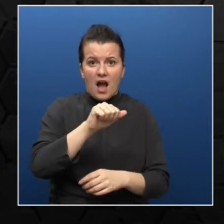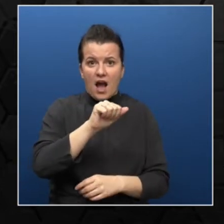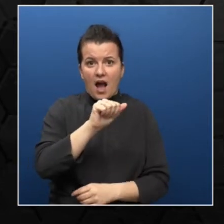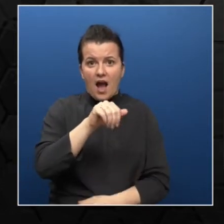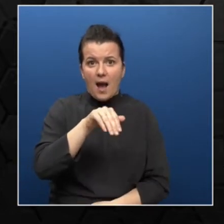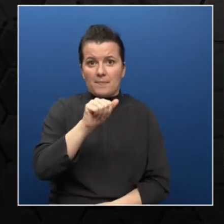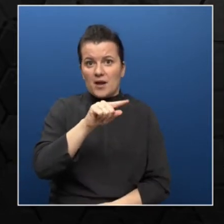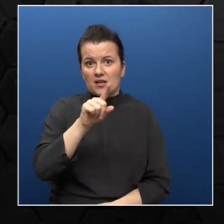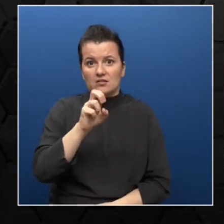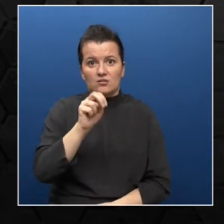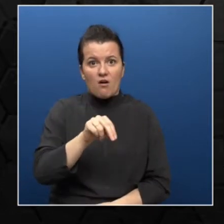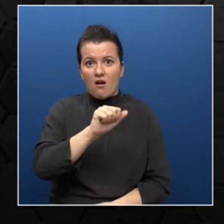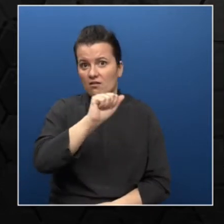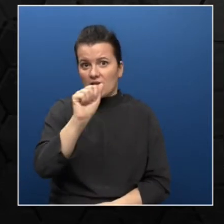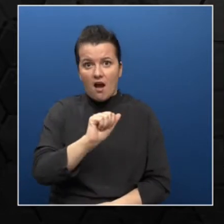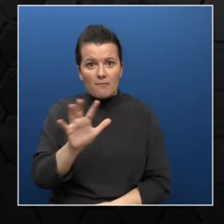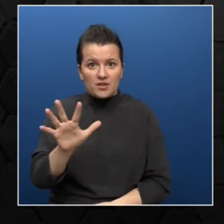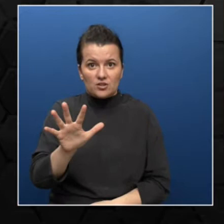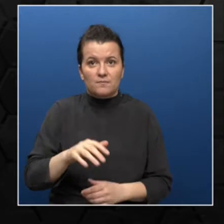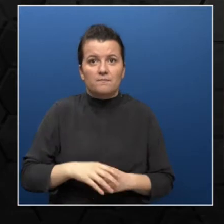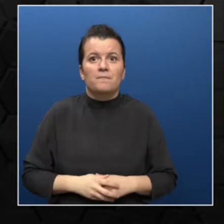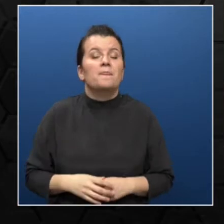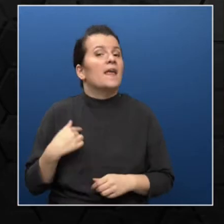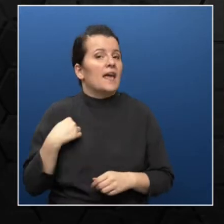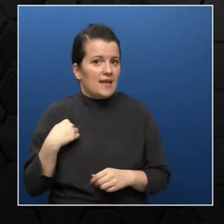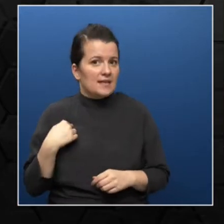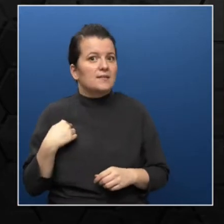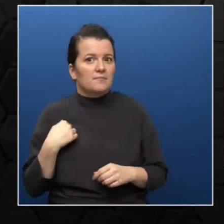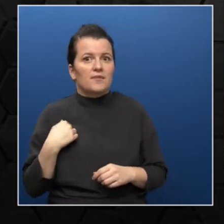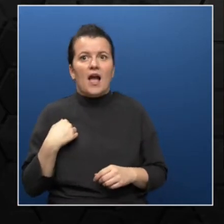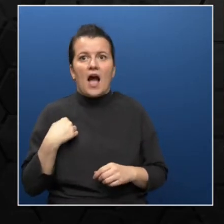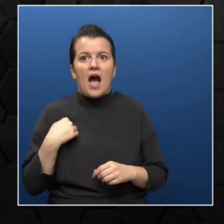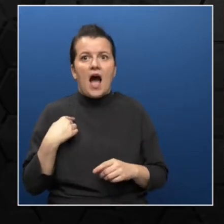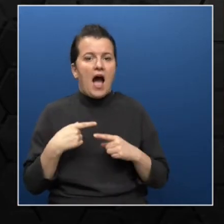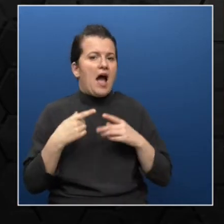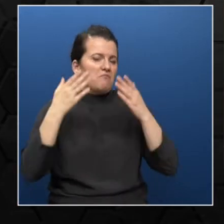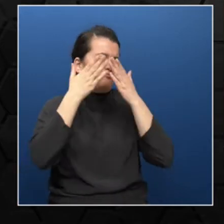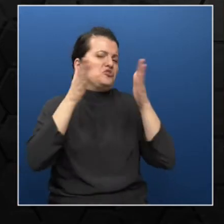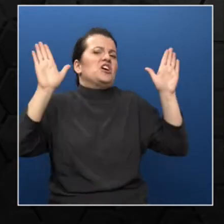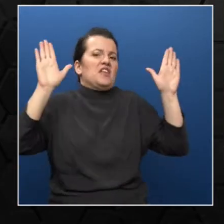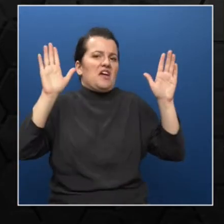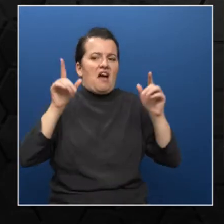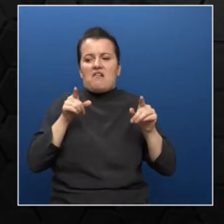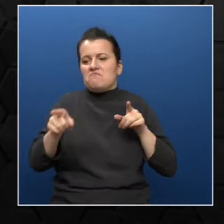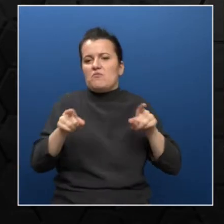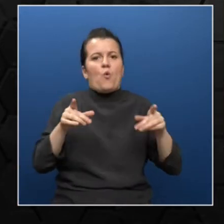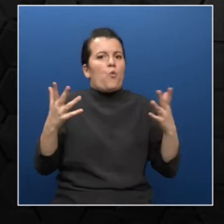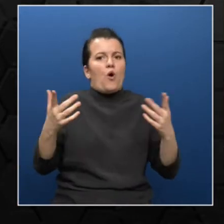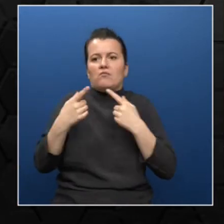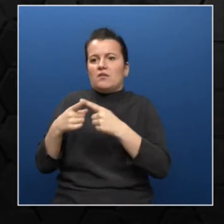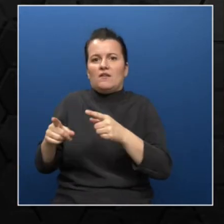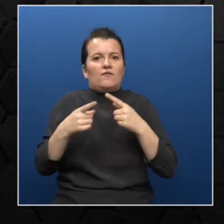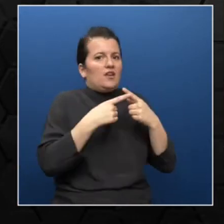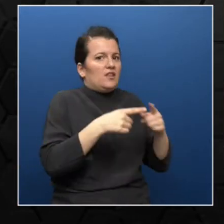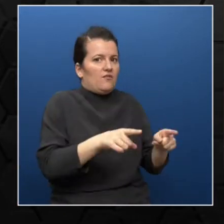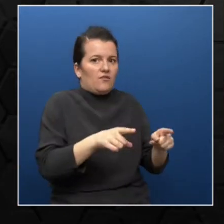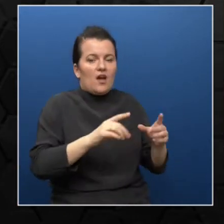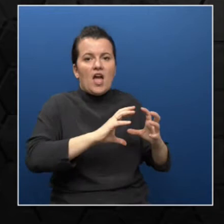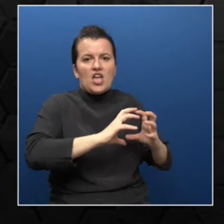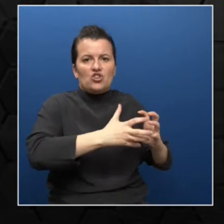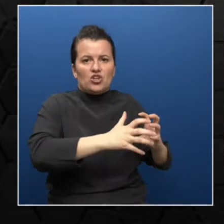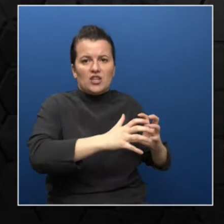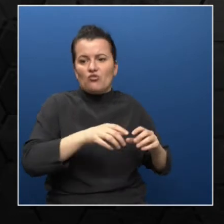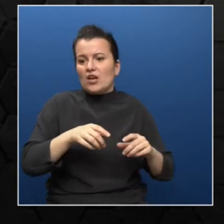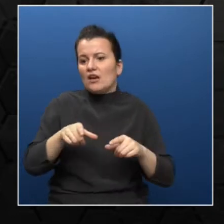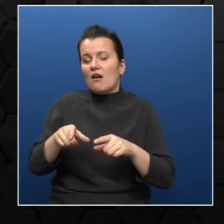Ananya, for the great insights. I'm just going to talk a little bit generically about the difference between doing research and doing engineering. So